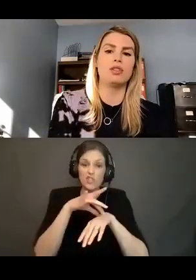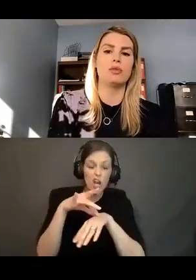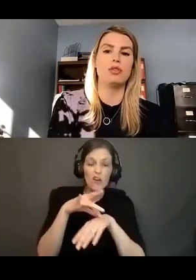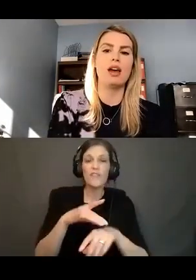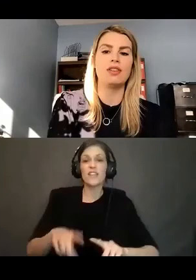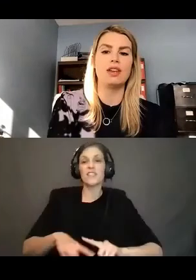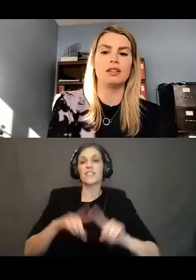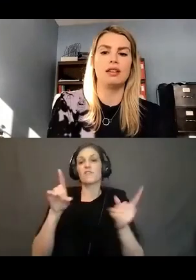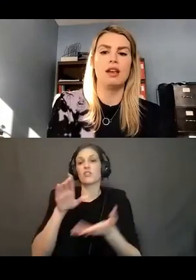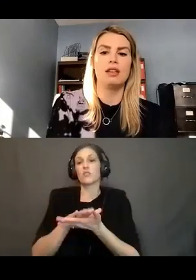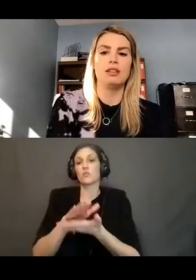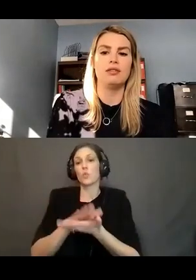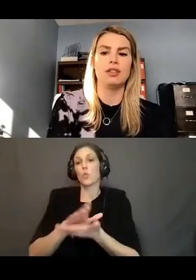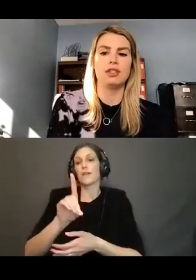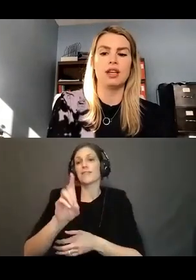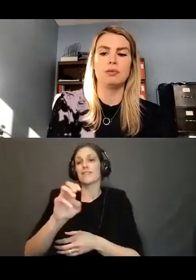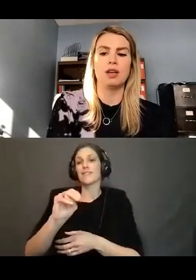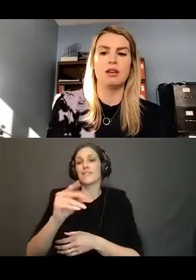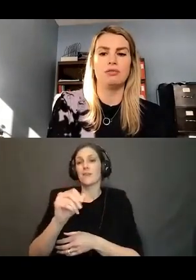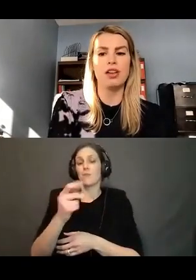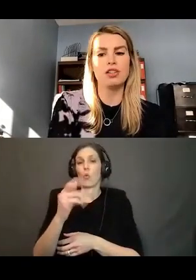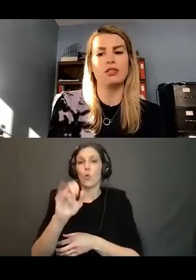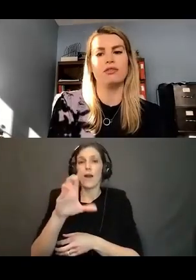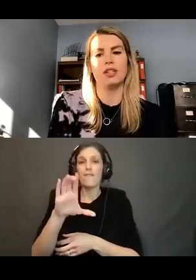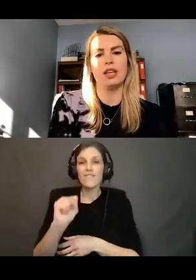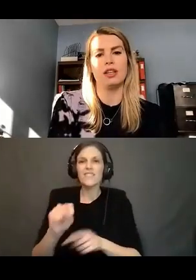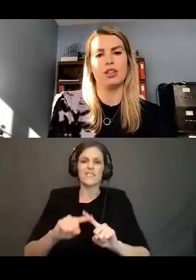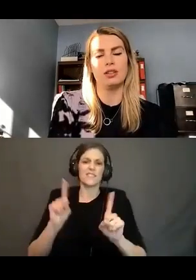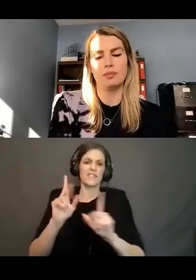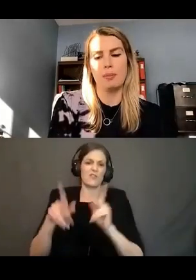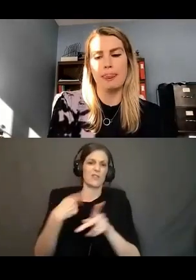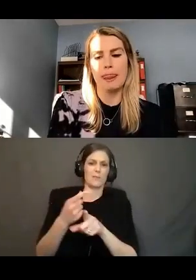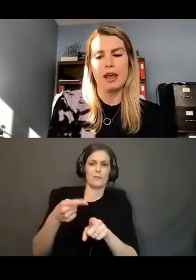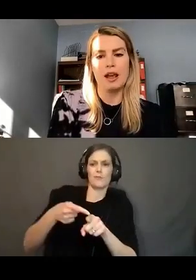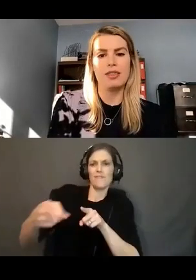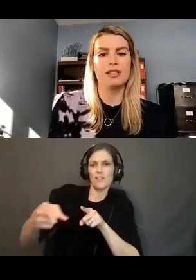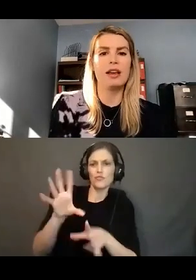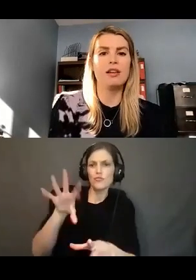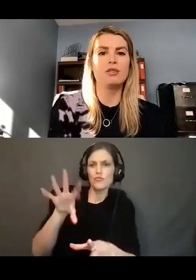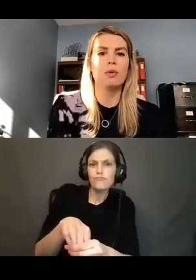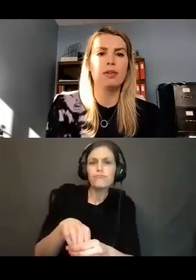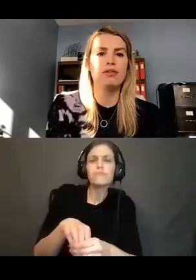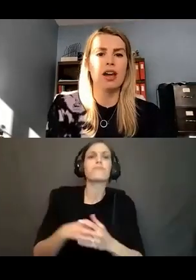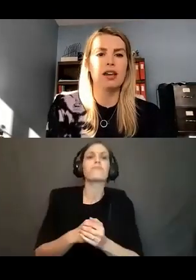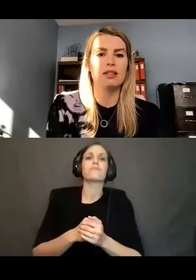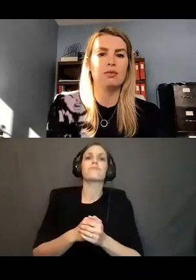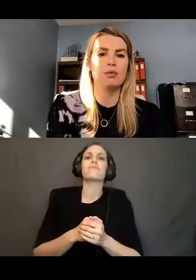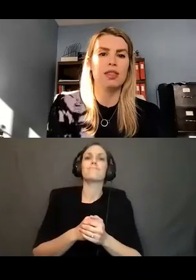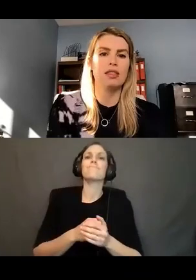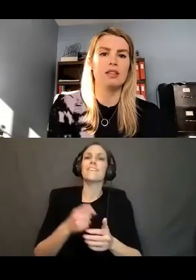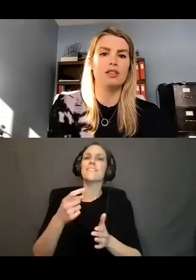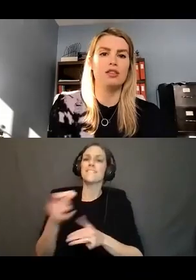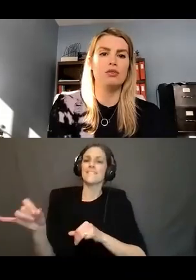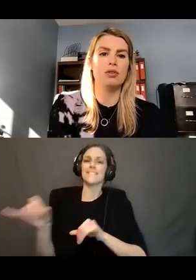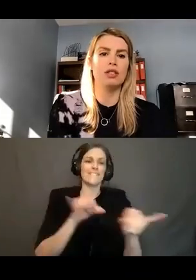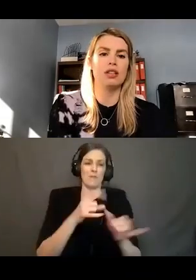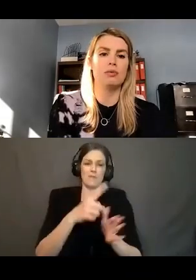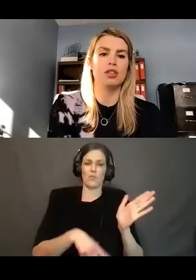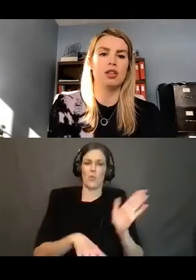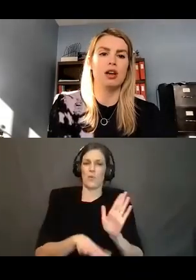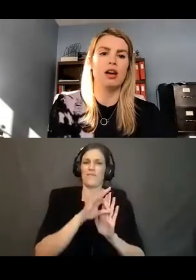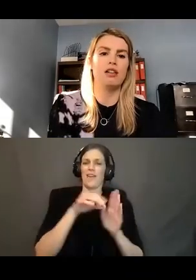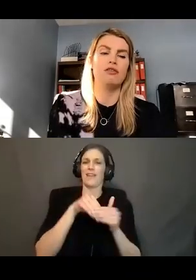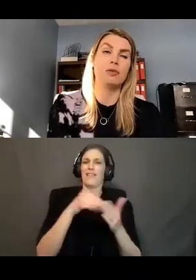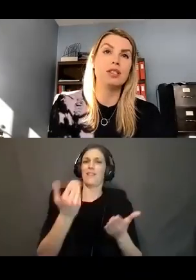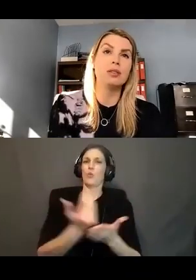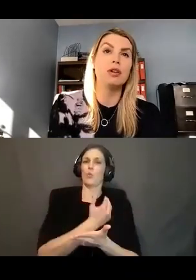school demographics, different types of professional affiliations. And this echoes what we find within this new